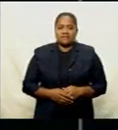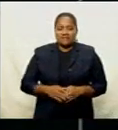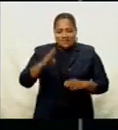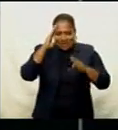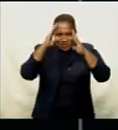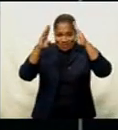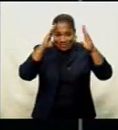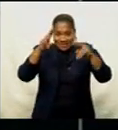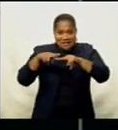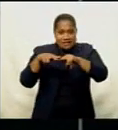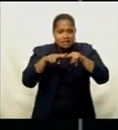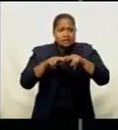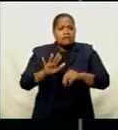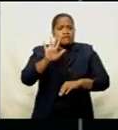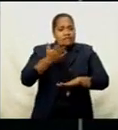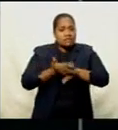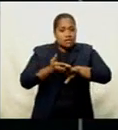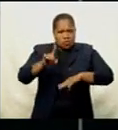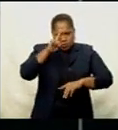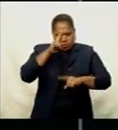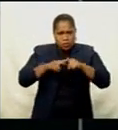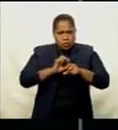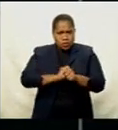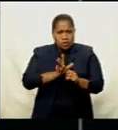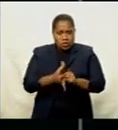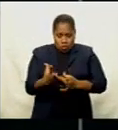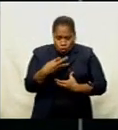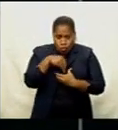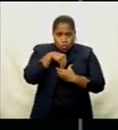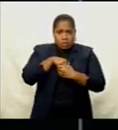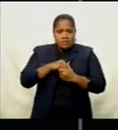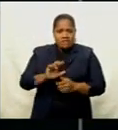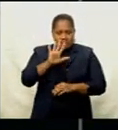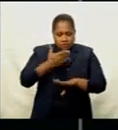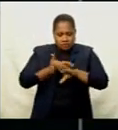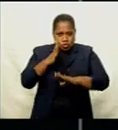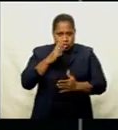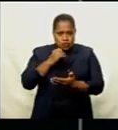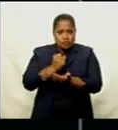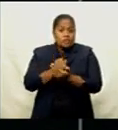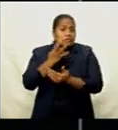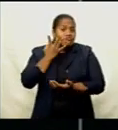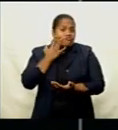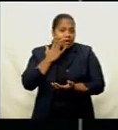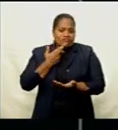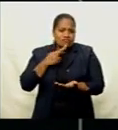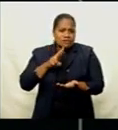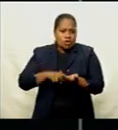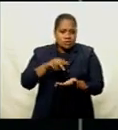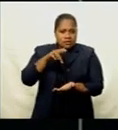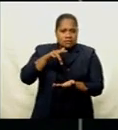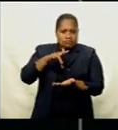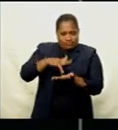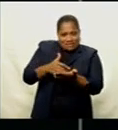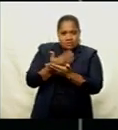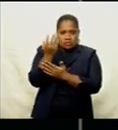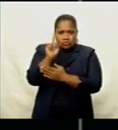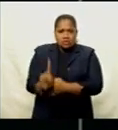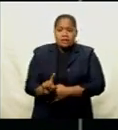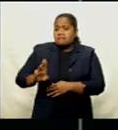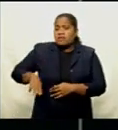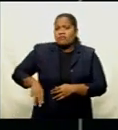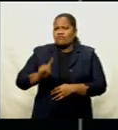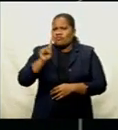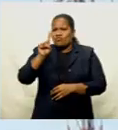Bulawinaka, Fiji. 5 new COVID-19 cases have been reported as of midday. These are members of one household in